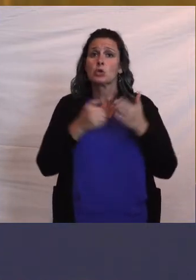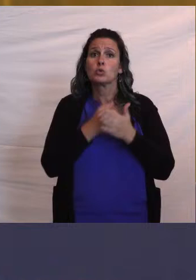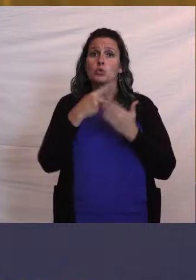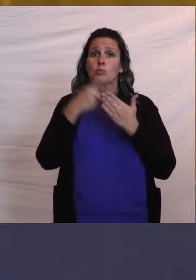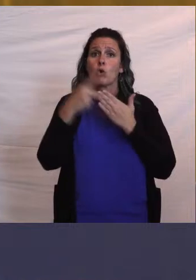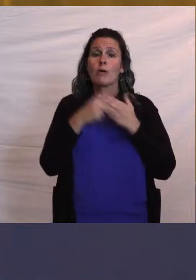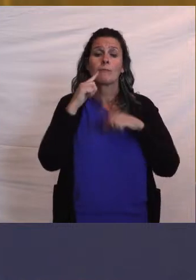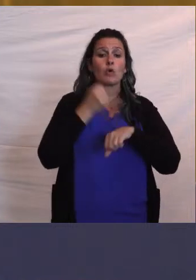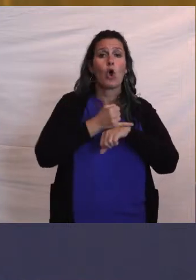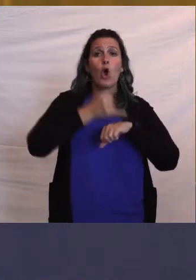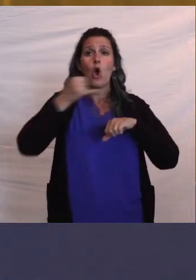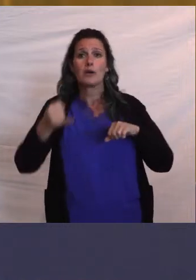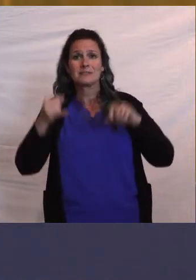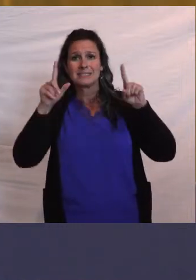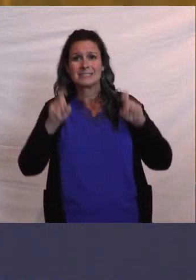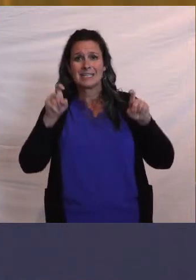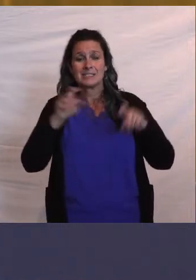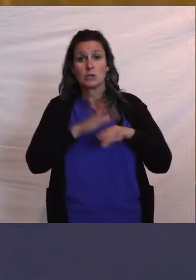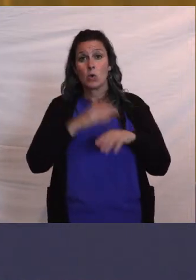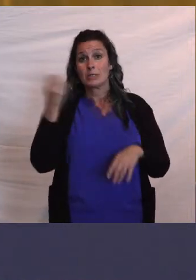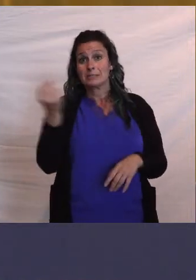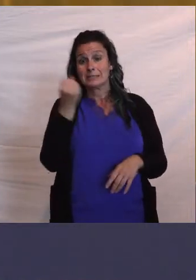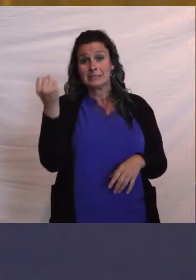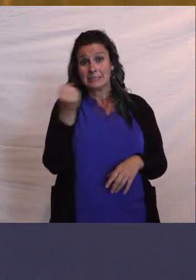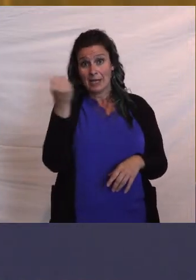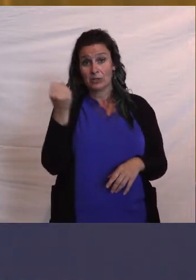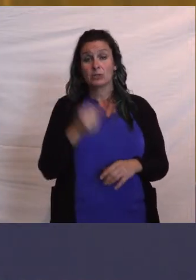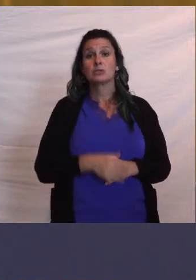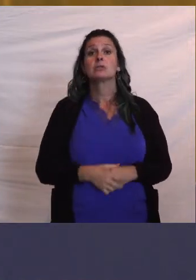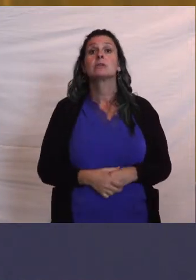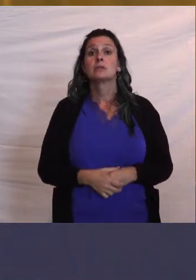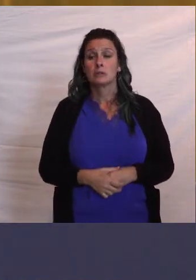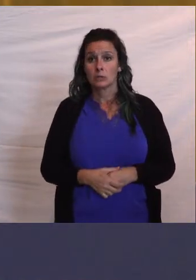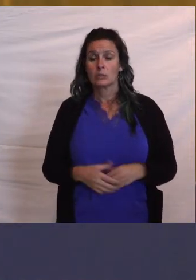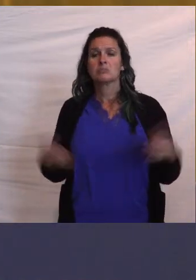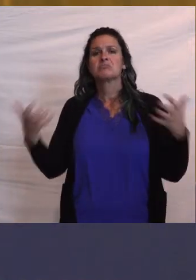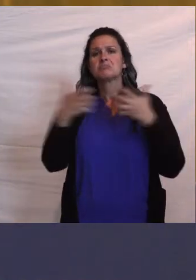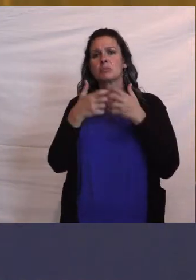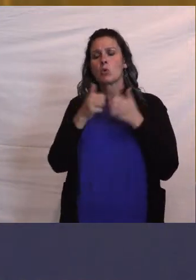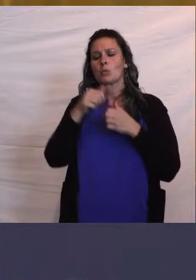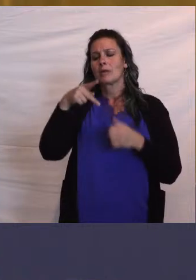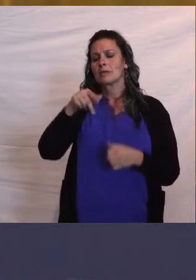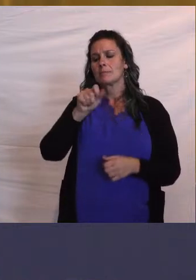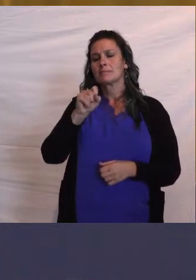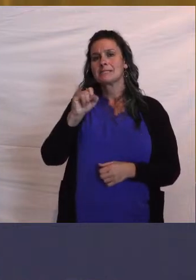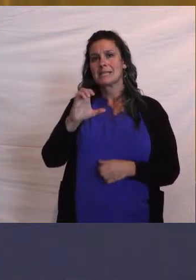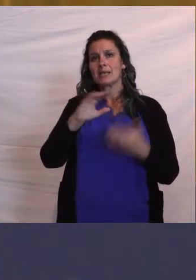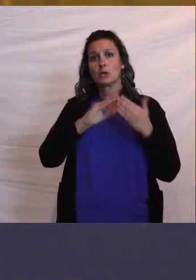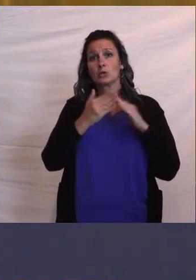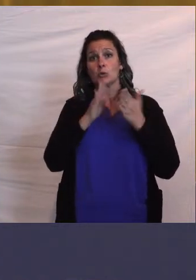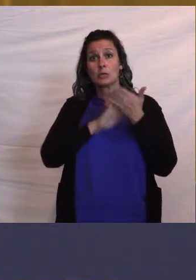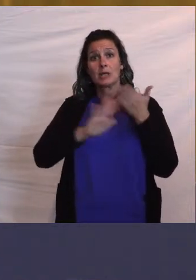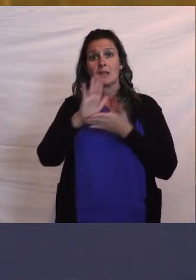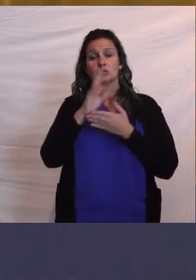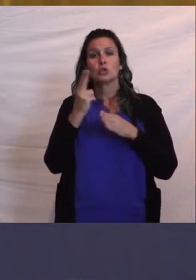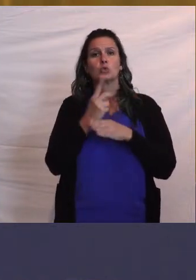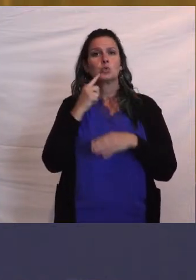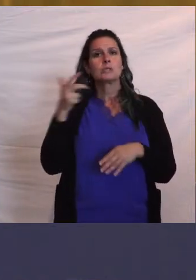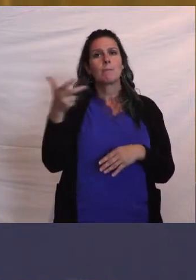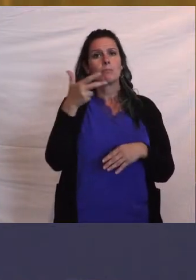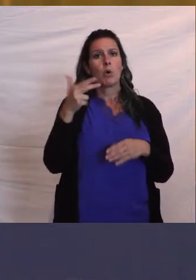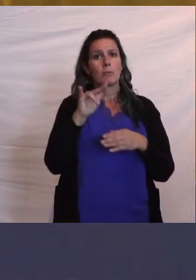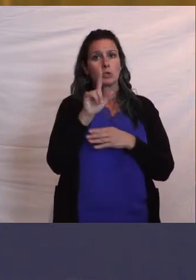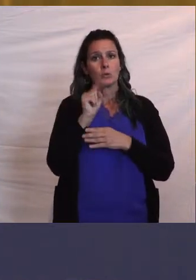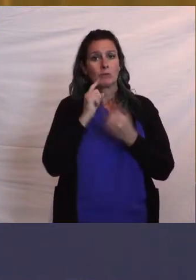off-site testing on Saturday in Wanacue in partnership with the Passaic Community College and using one of our mobile units for